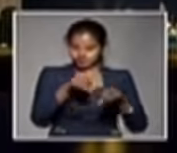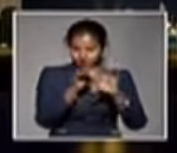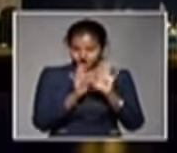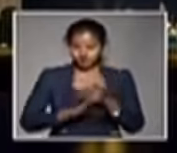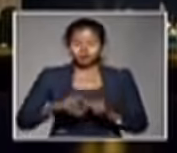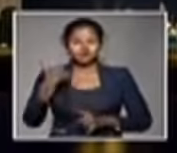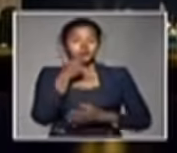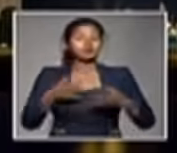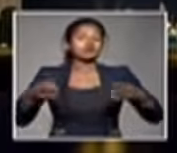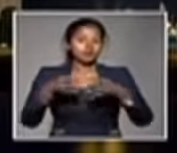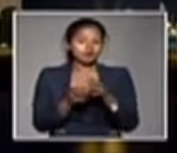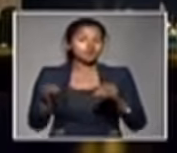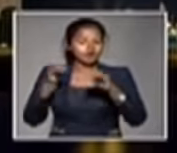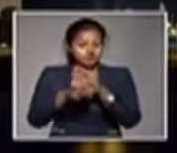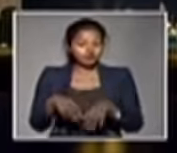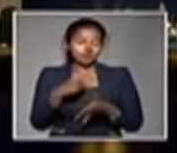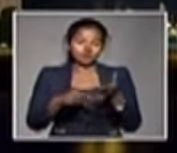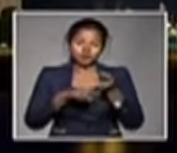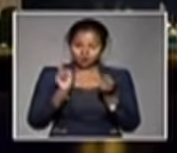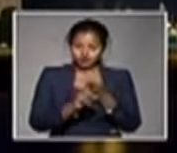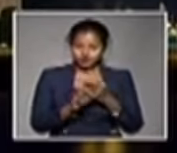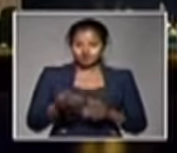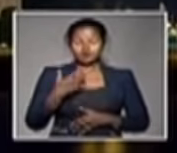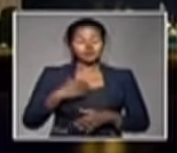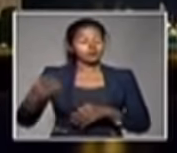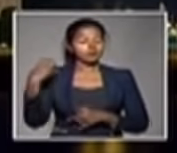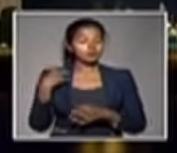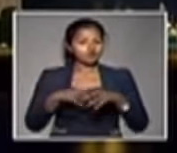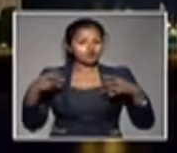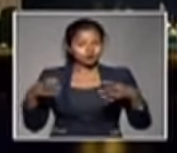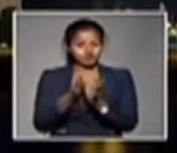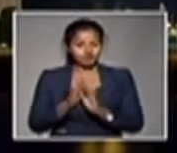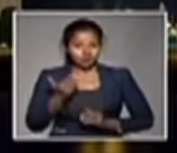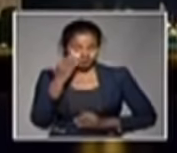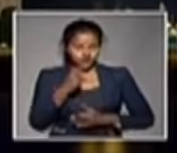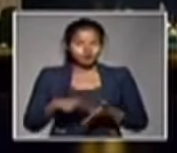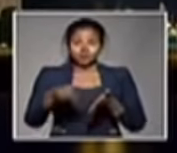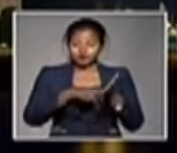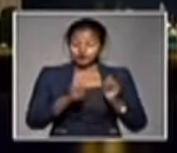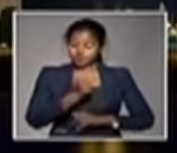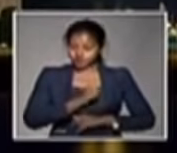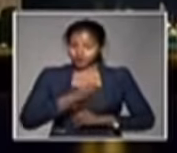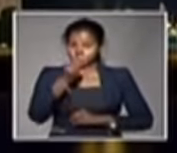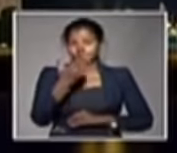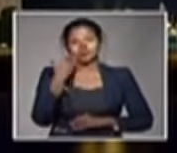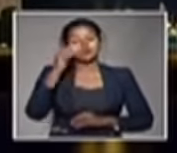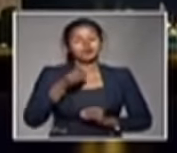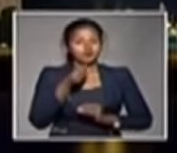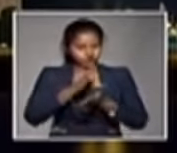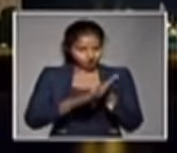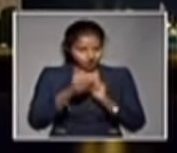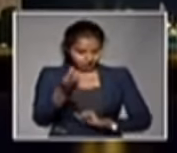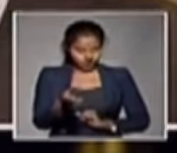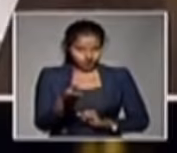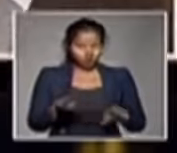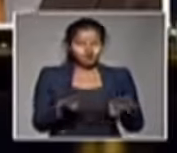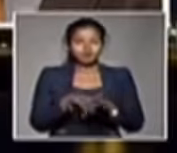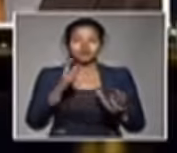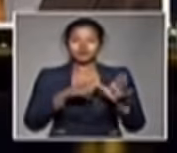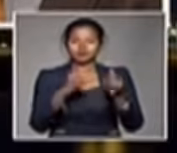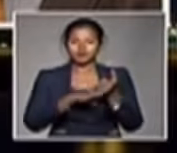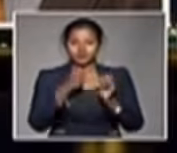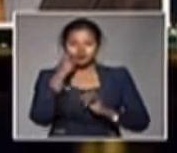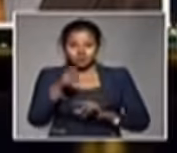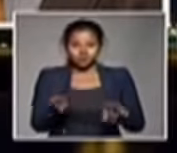Samagi Janabalavege representing the Muslim Congress, also voted in favour of the amendment. MP Ali Sabri Rahim, who